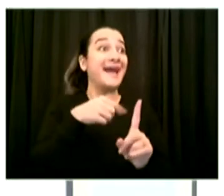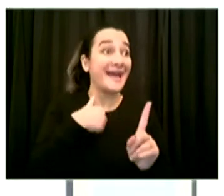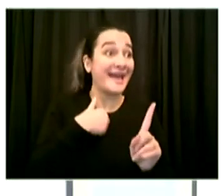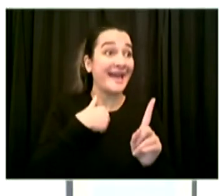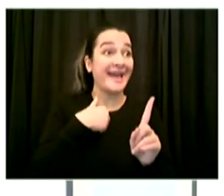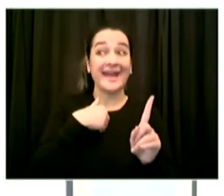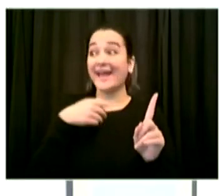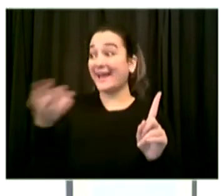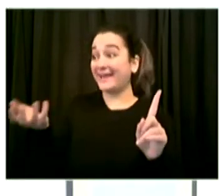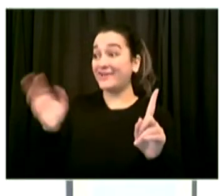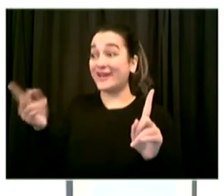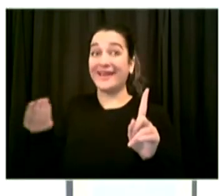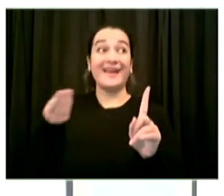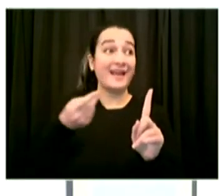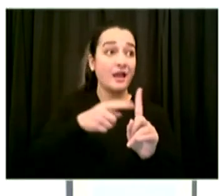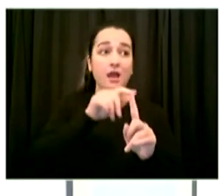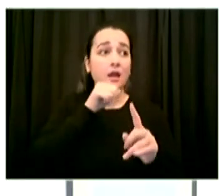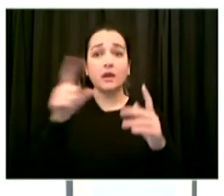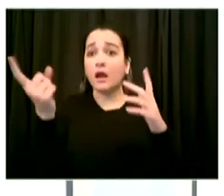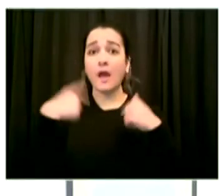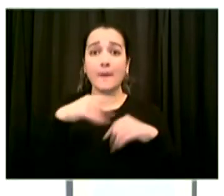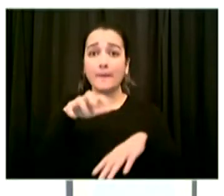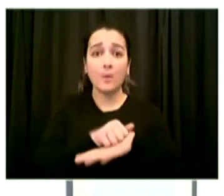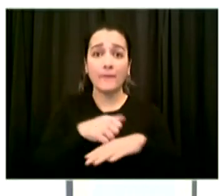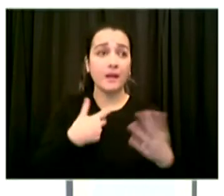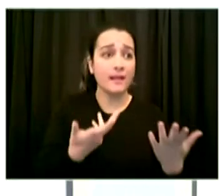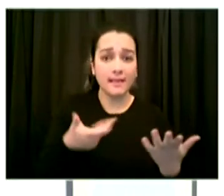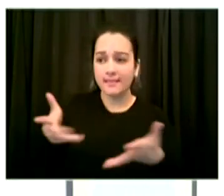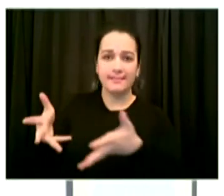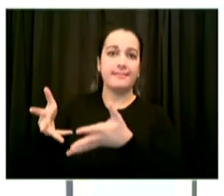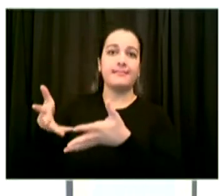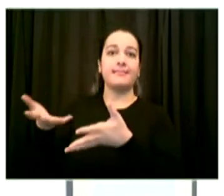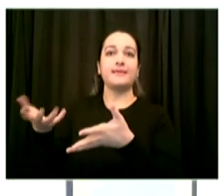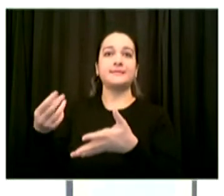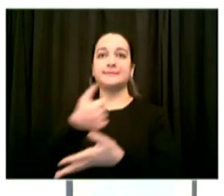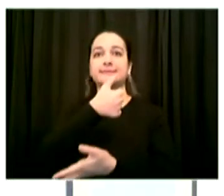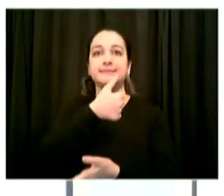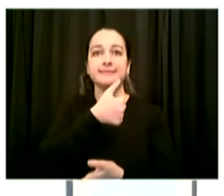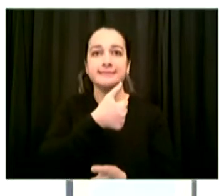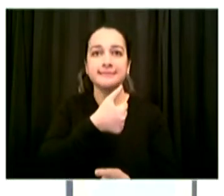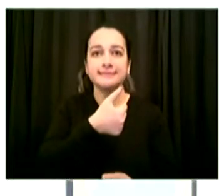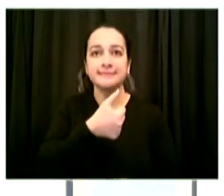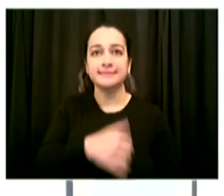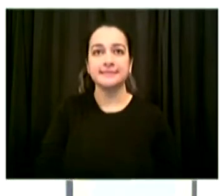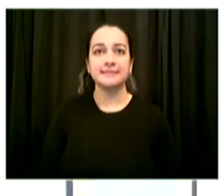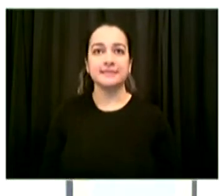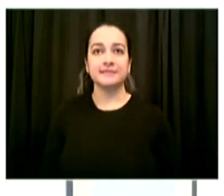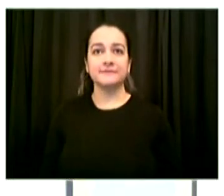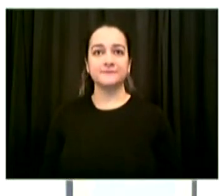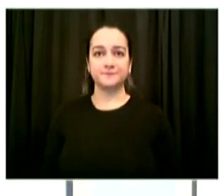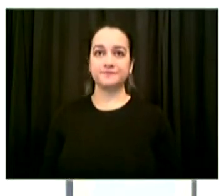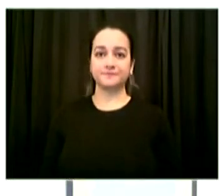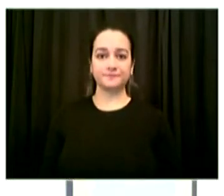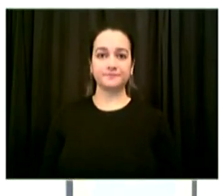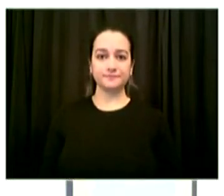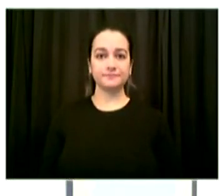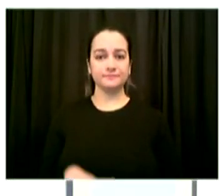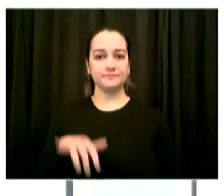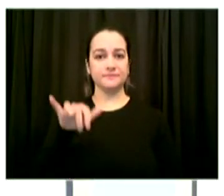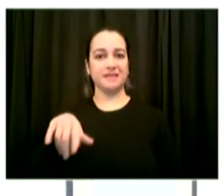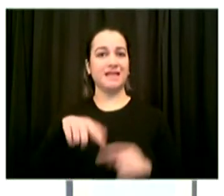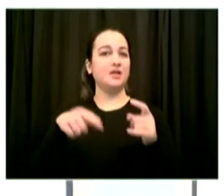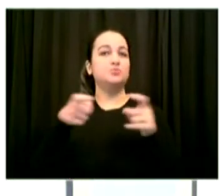extra doses that we always plan to match up eligible people to. And that's the standby or the wait list